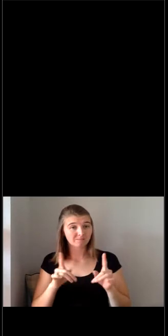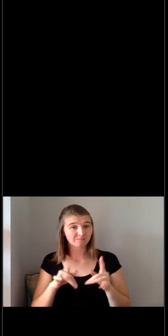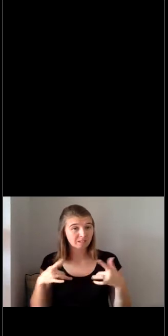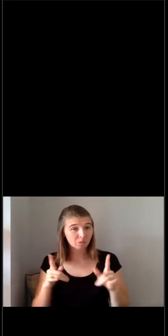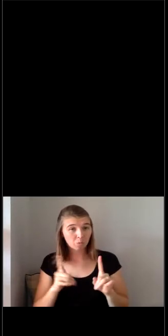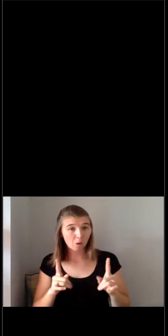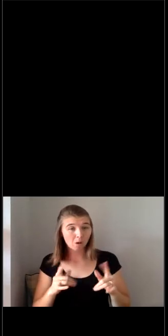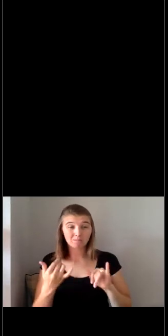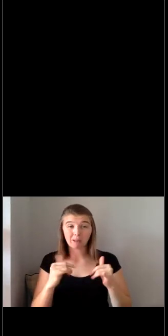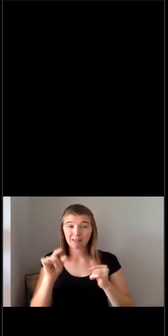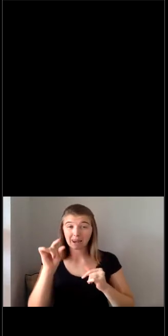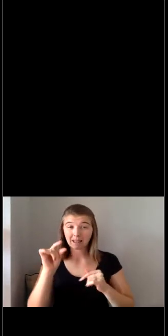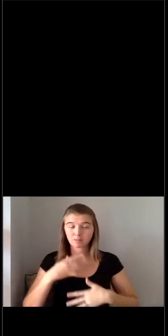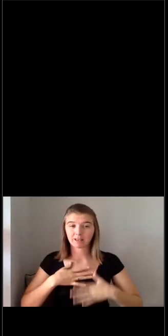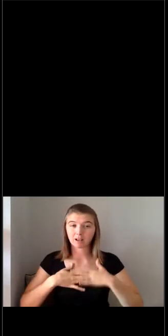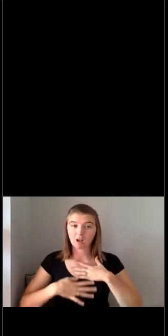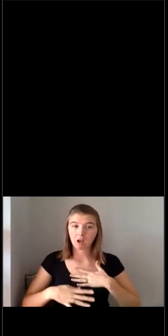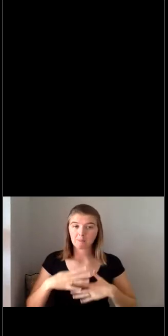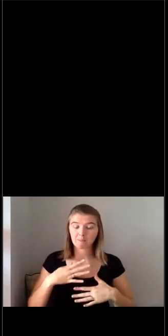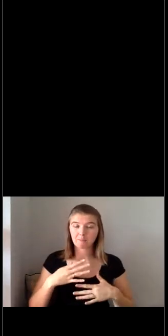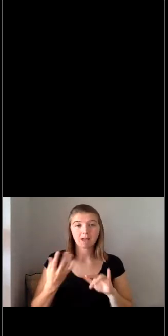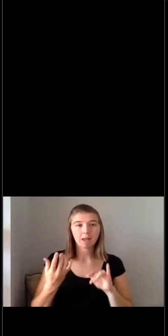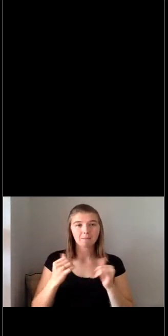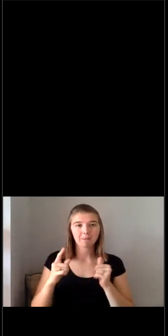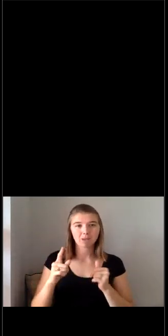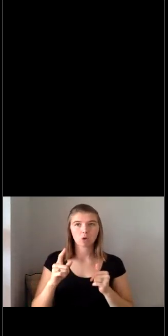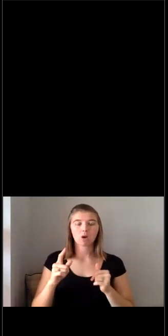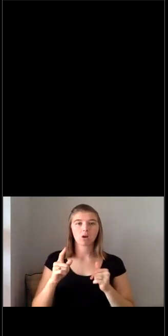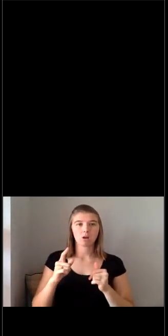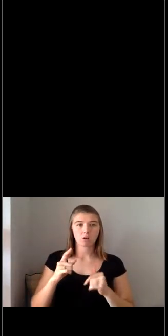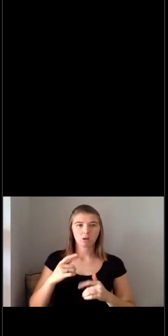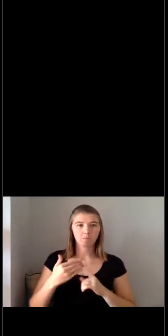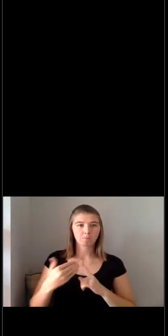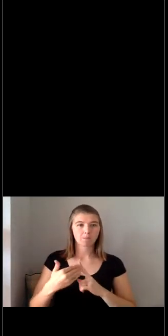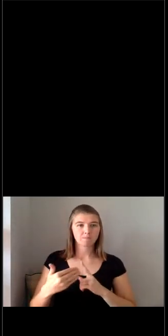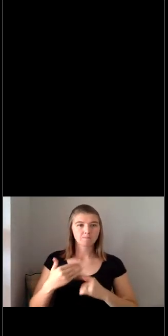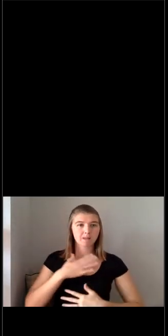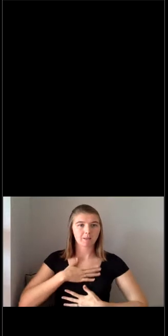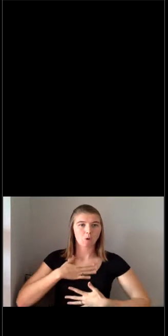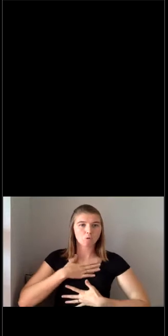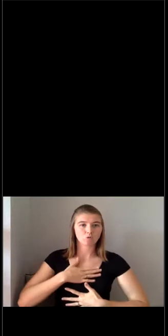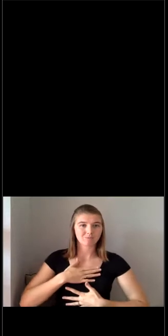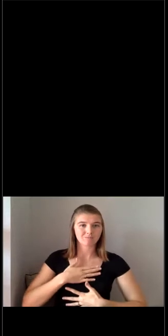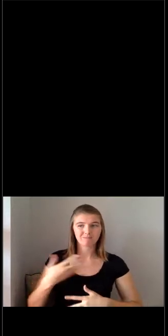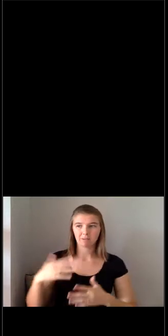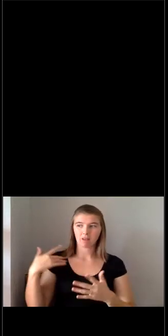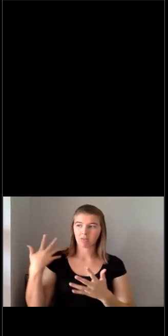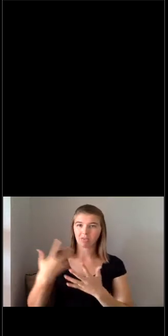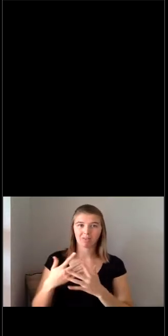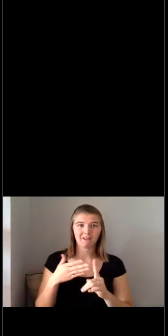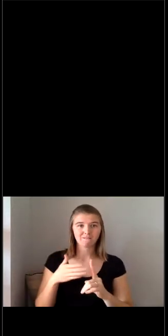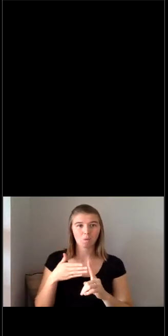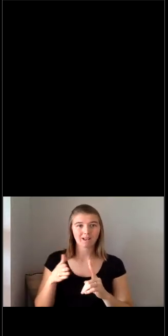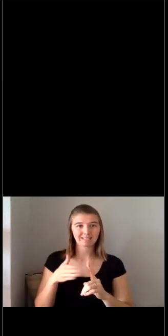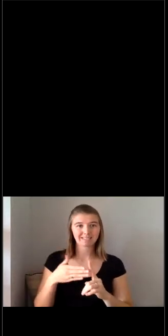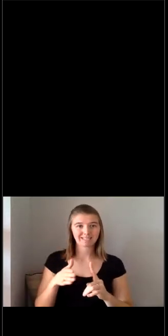more relaxed. You might have become aware of a difficult thought or emotion that you've been trying to avoid for the day or weeks or